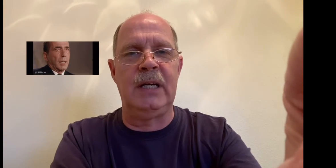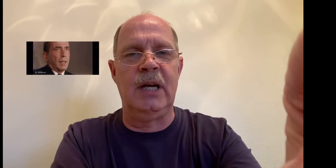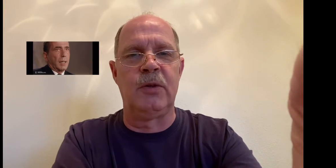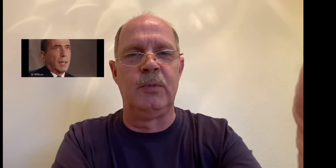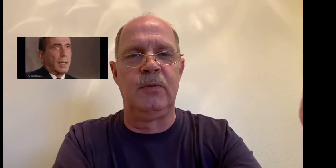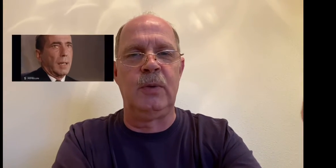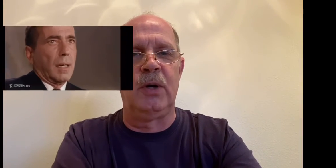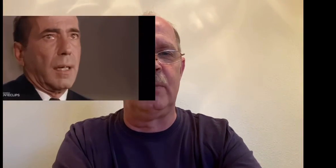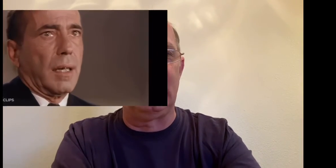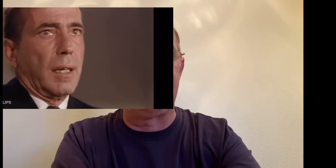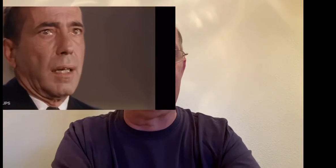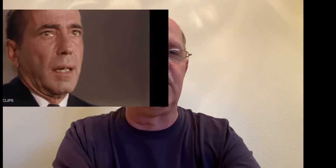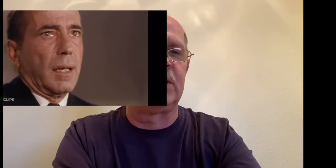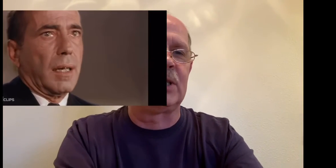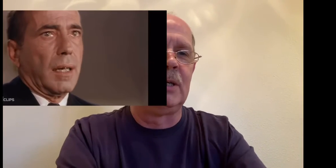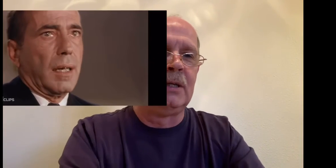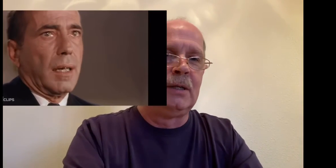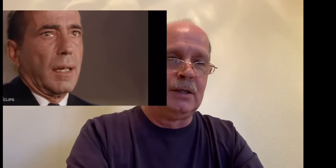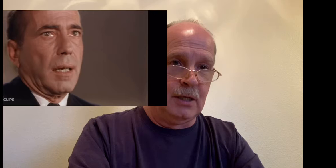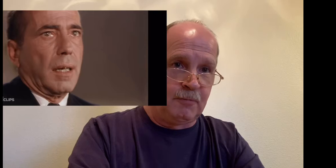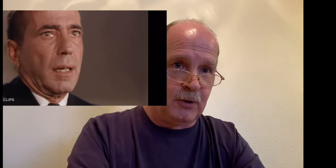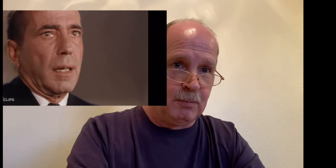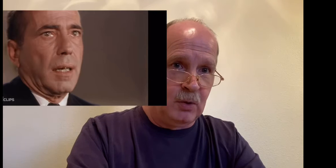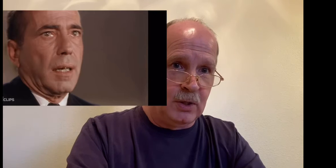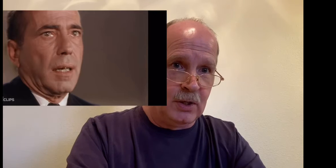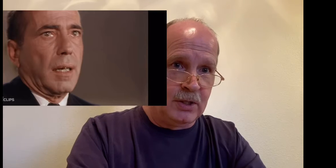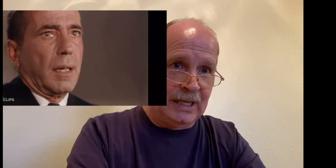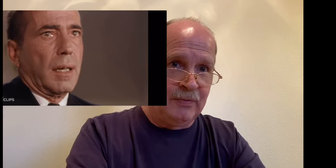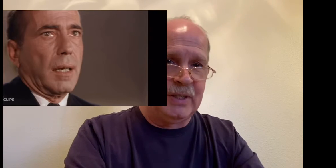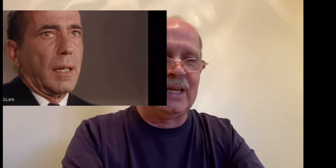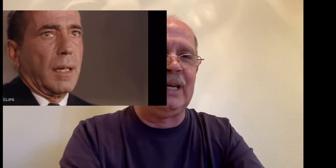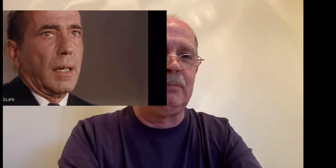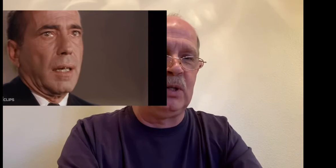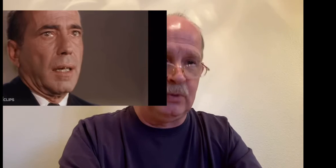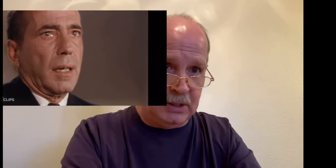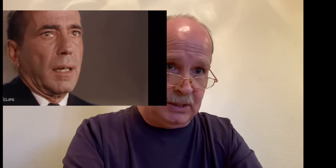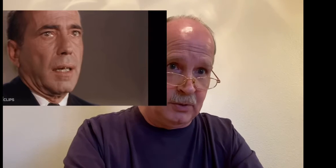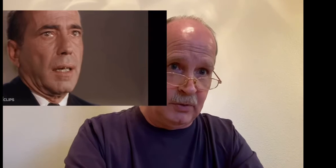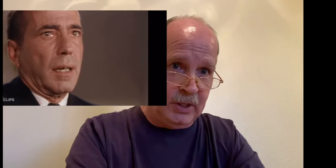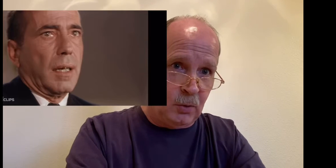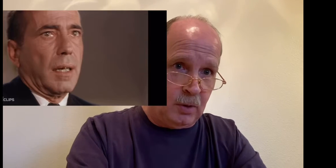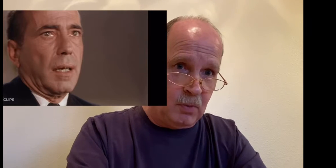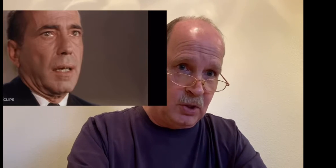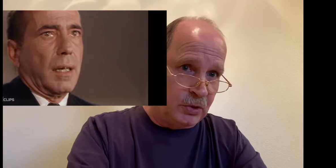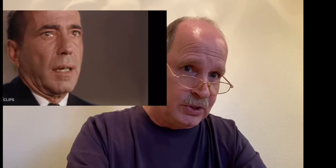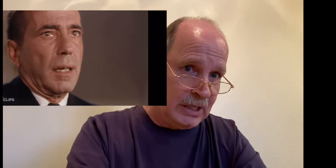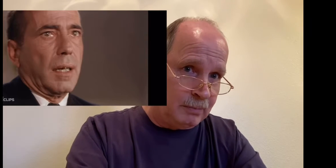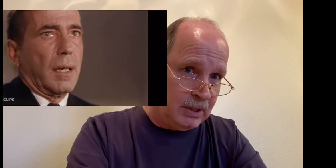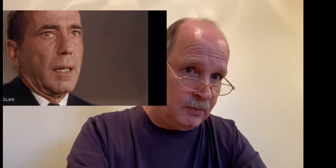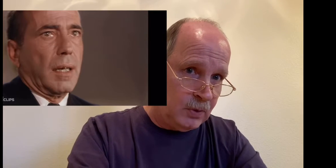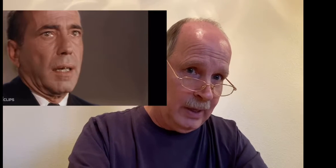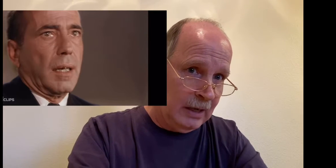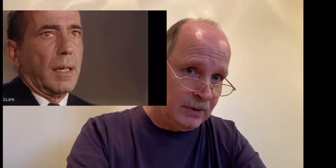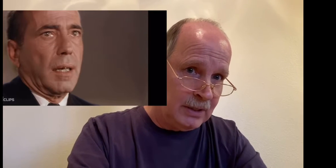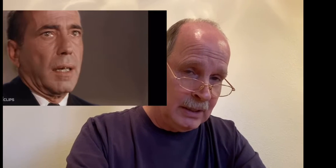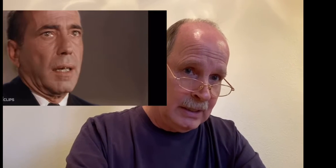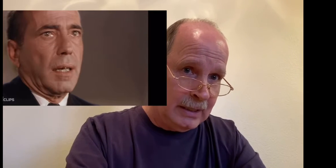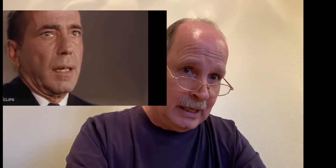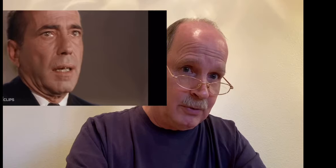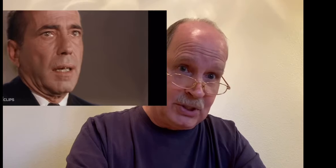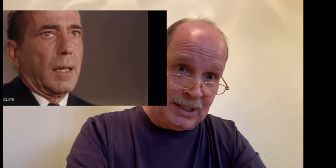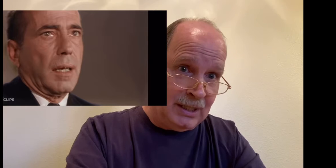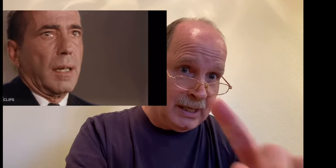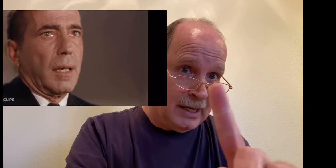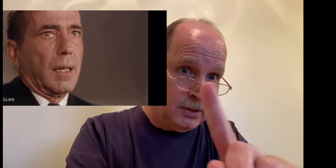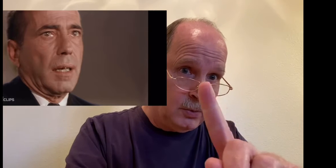of another movie, one of my favorites, Humphrey Bogart in the Caine Mutiny during the court-martial segment. If you haven't